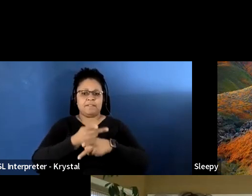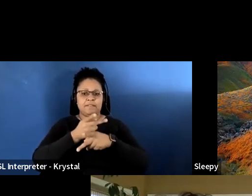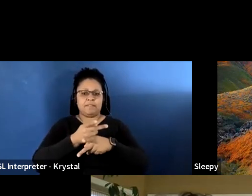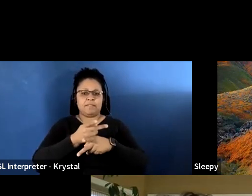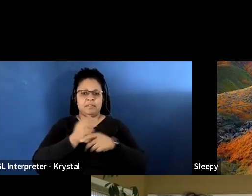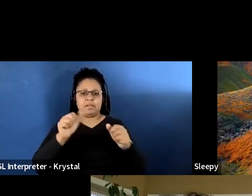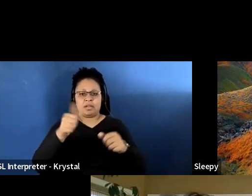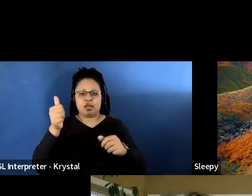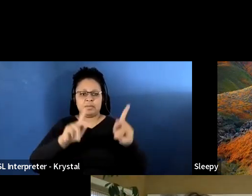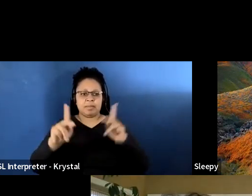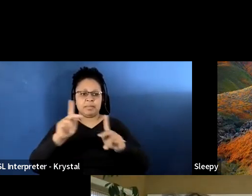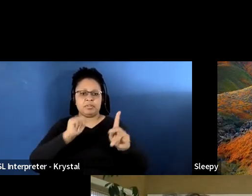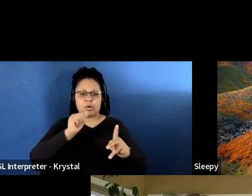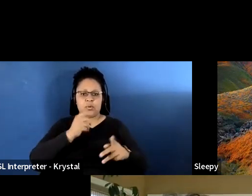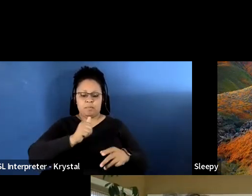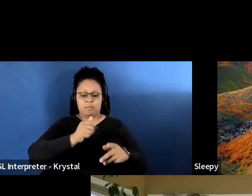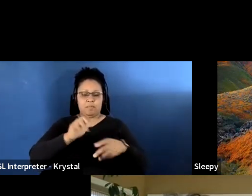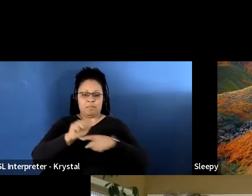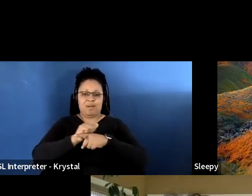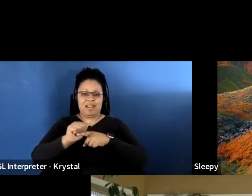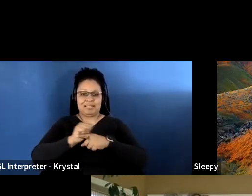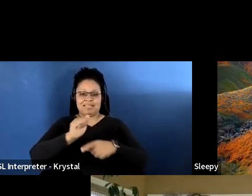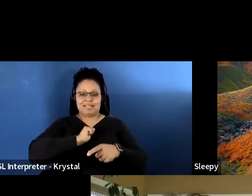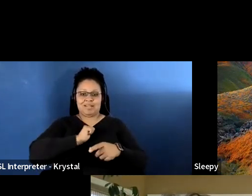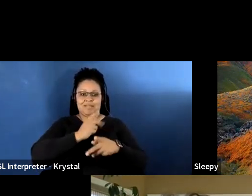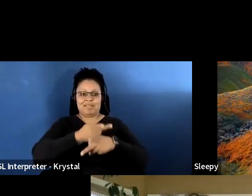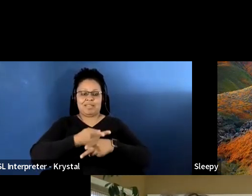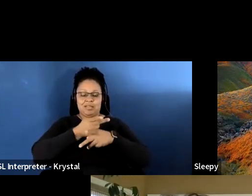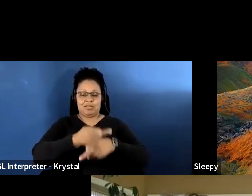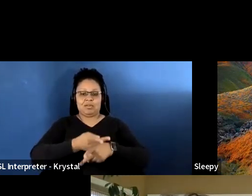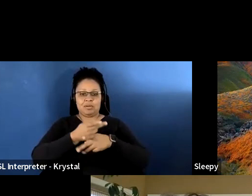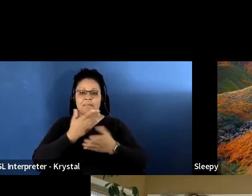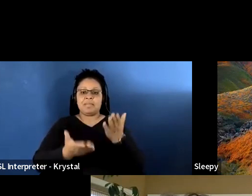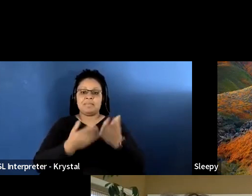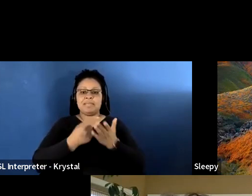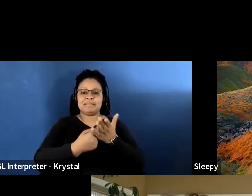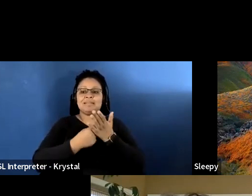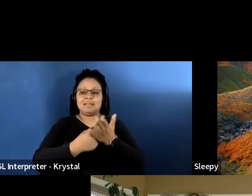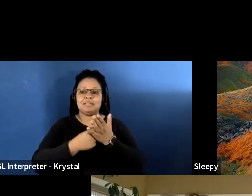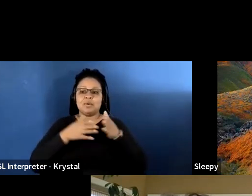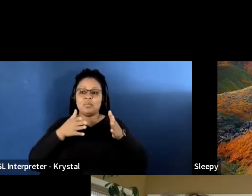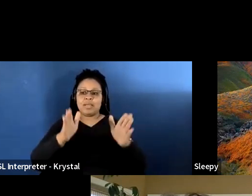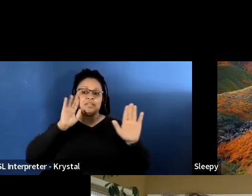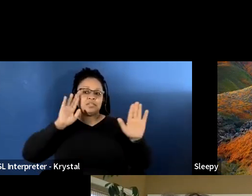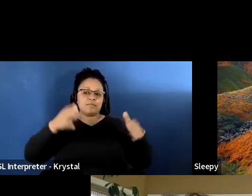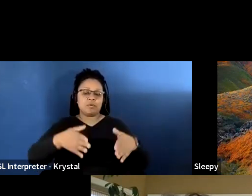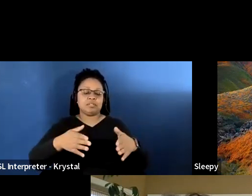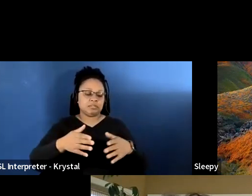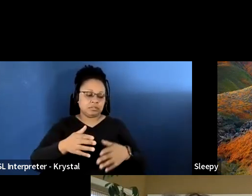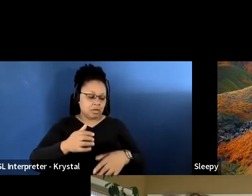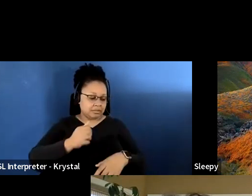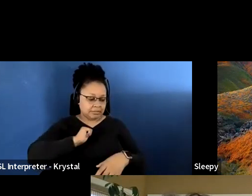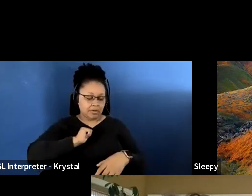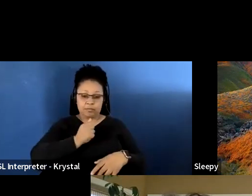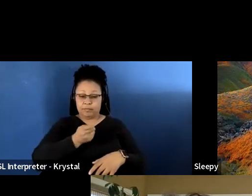everyone else's needs and they don't practice self-care themselves. I'm wondering if we can maybe talk about some ways to focus on ourselves with the